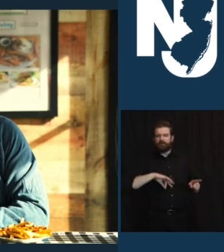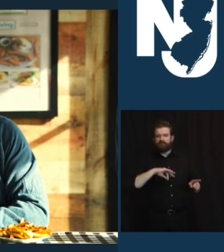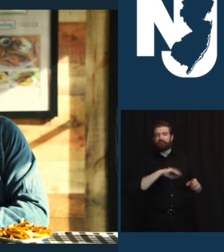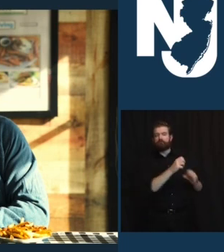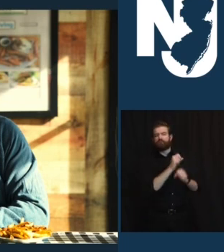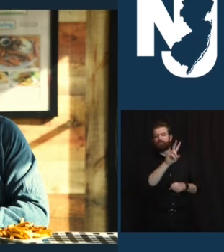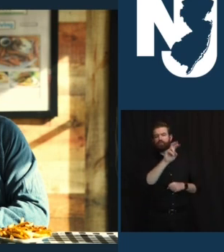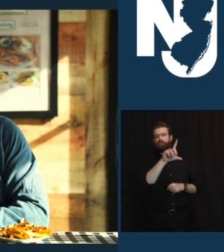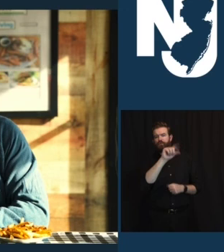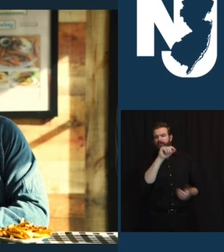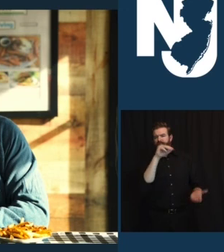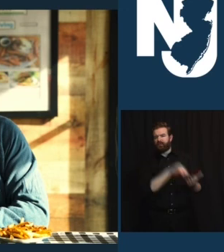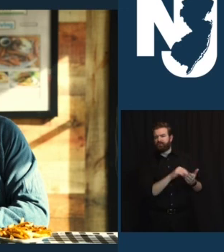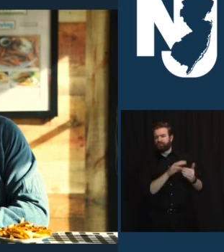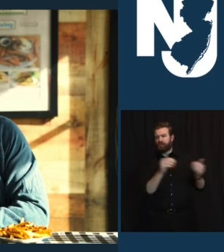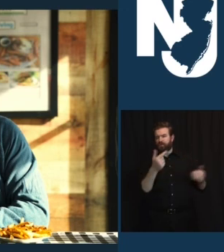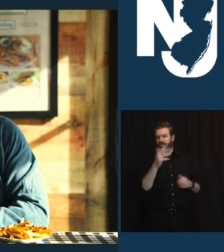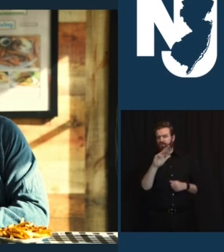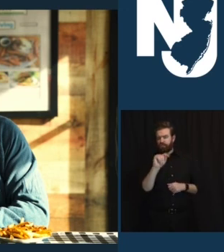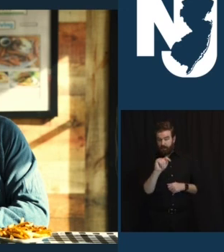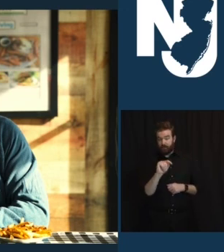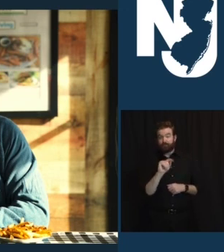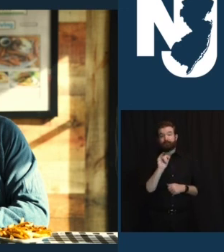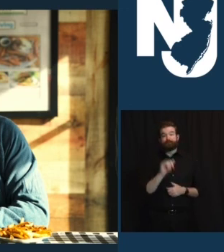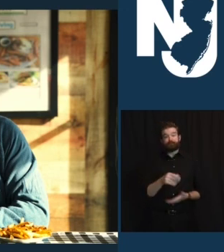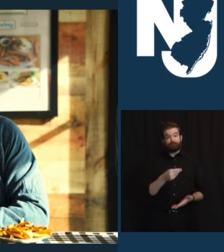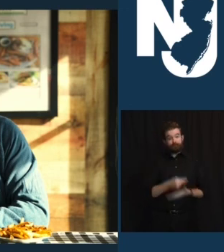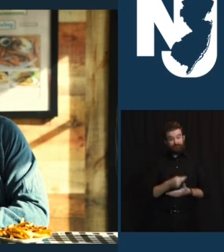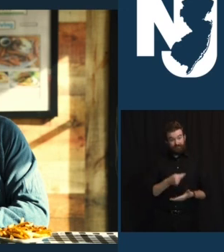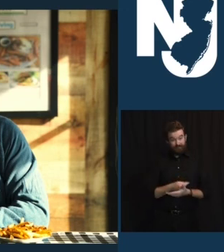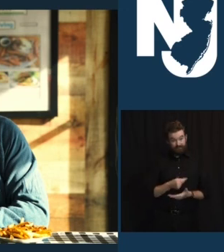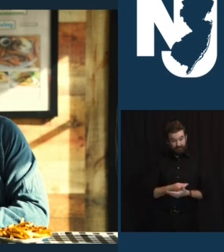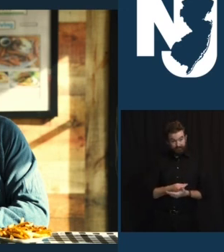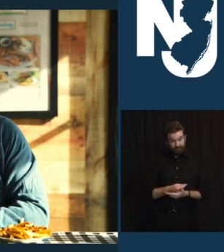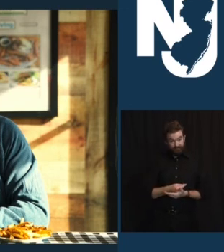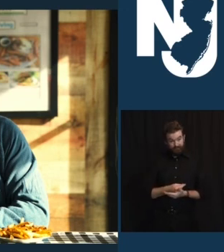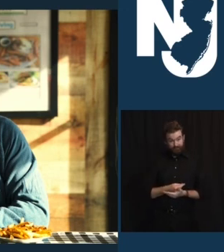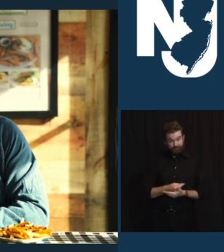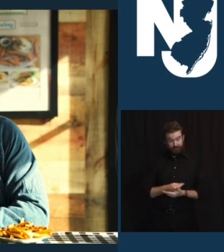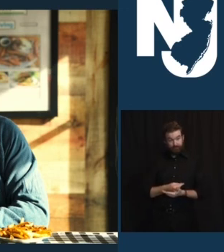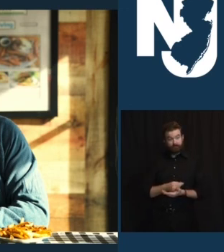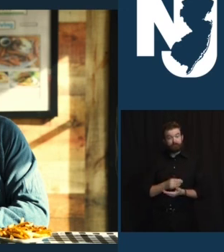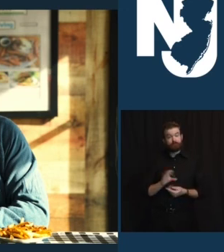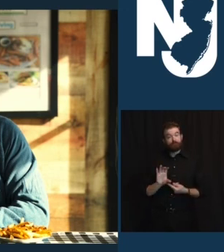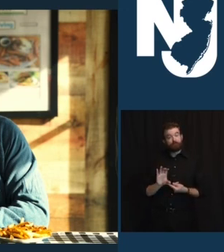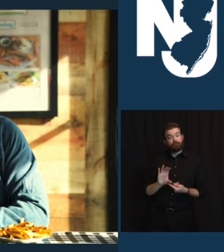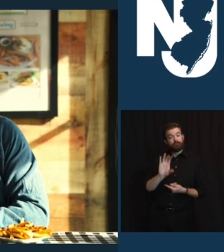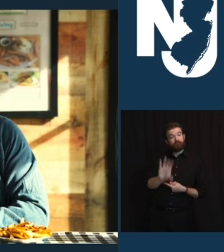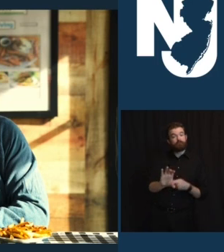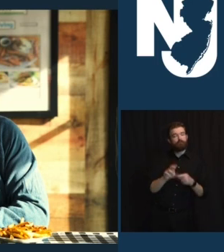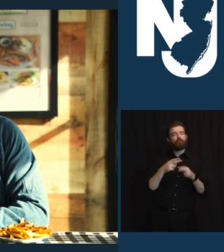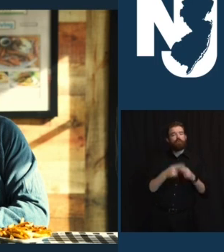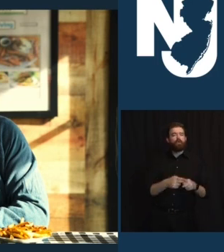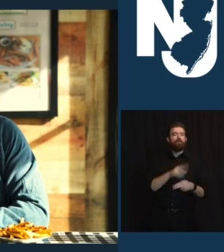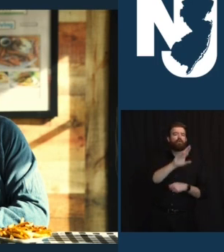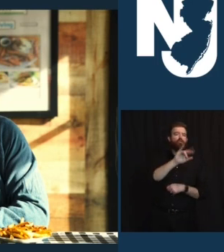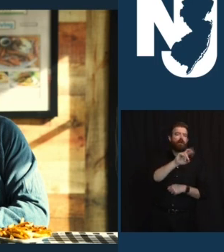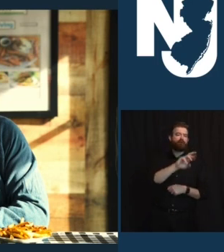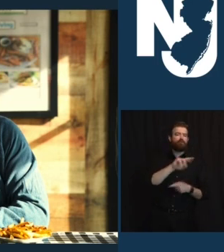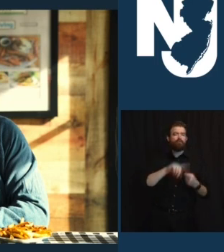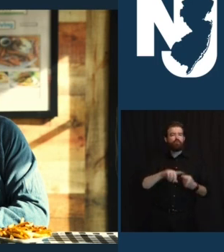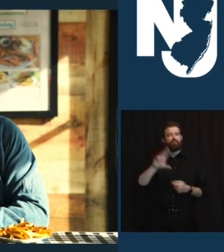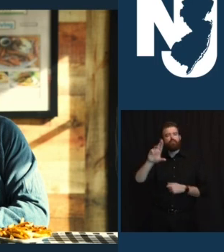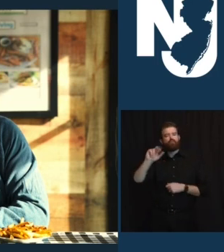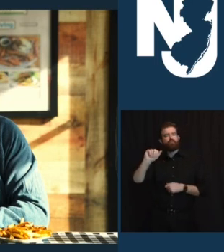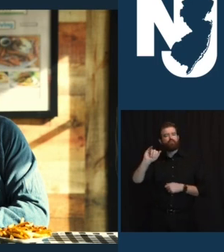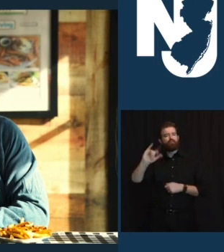$220,000, which it directed into the city's River to Rail neighborhood district for everything from providing PPE and